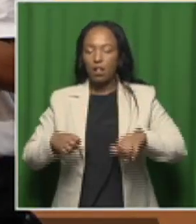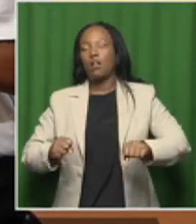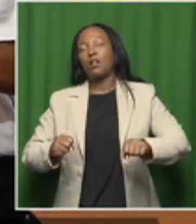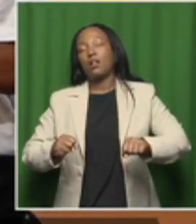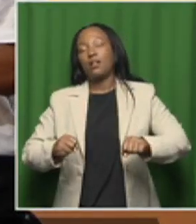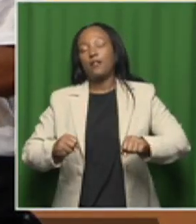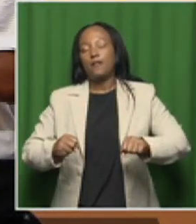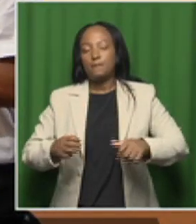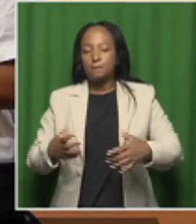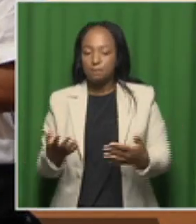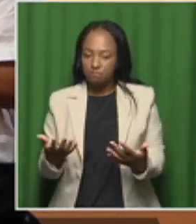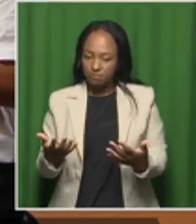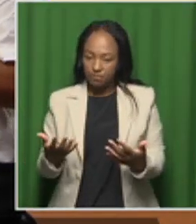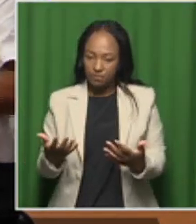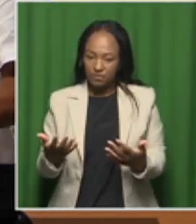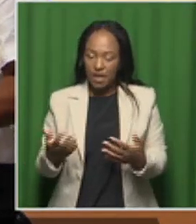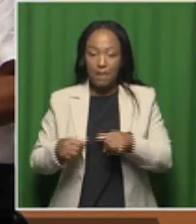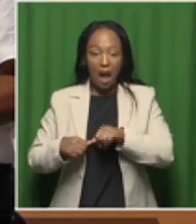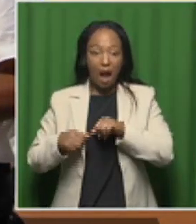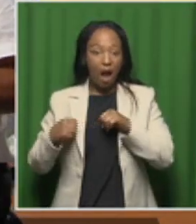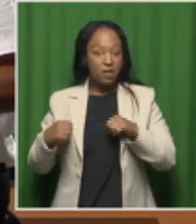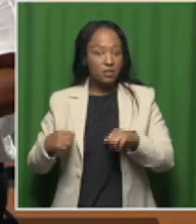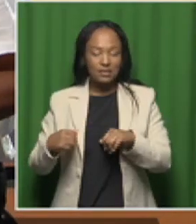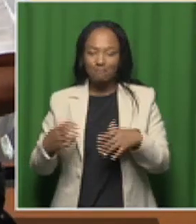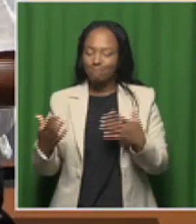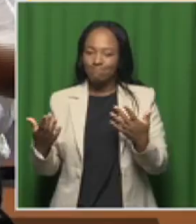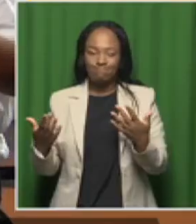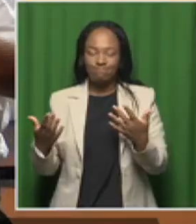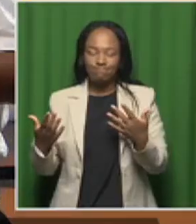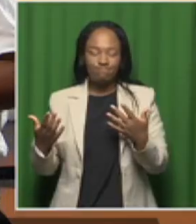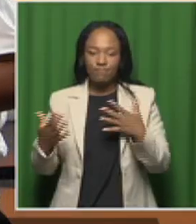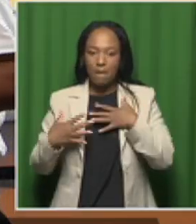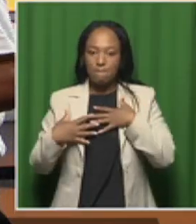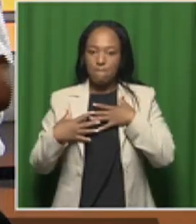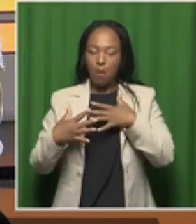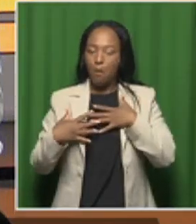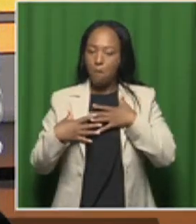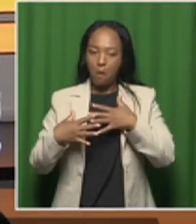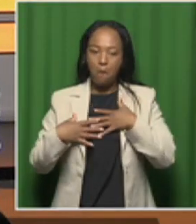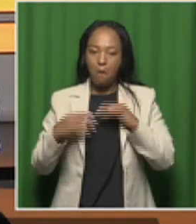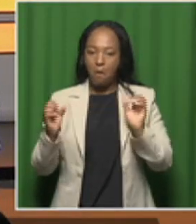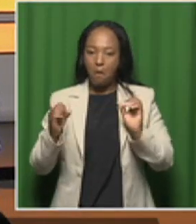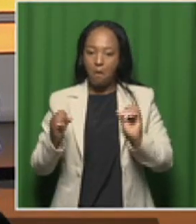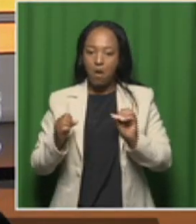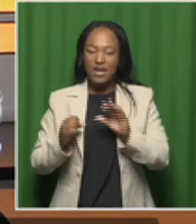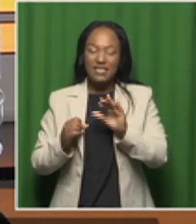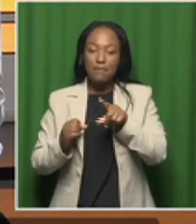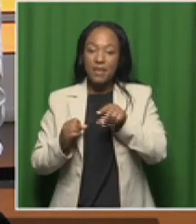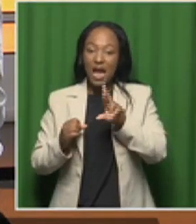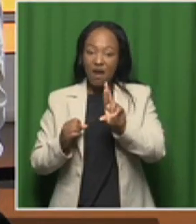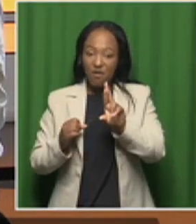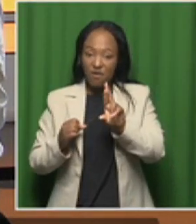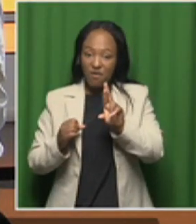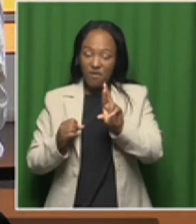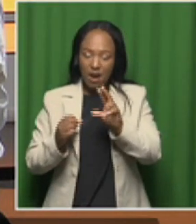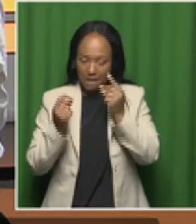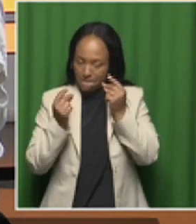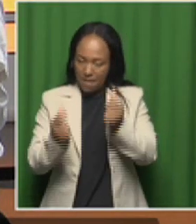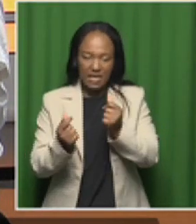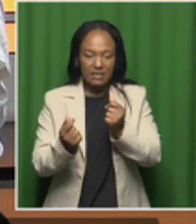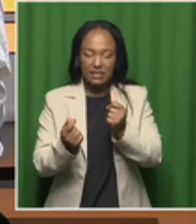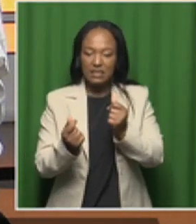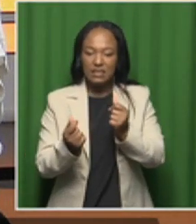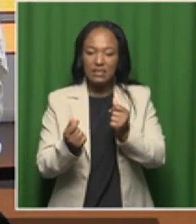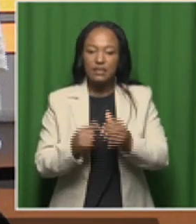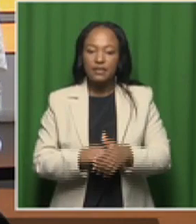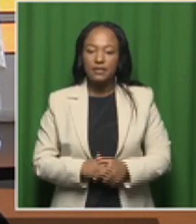Cardiac arrest simply means the heart stopped. Here, we need to start CPR immediately onto this baby. Okay.